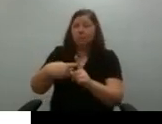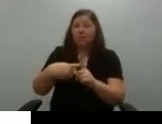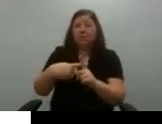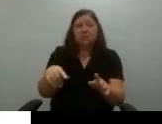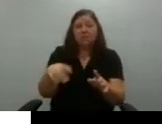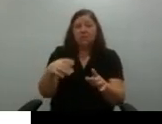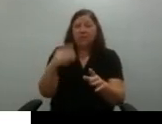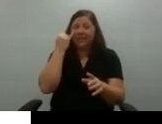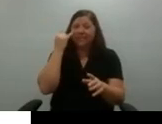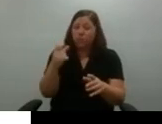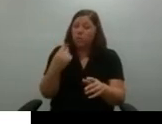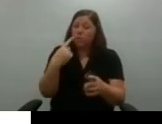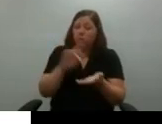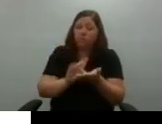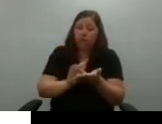detained.